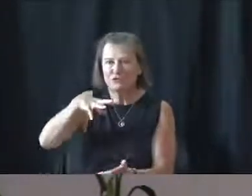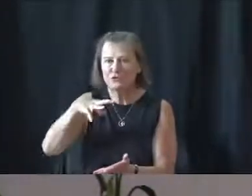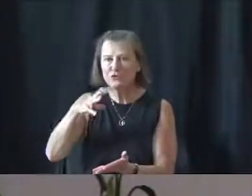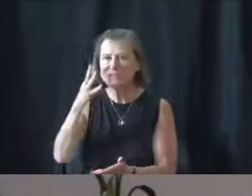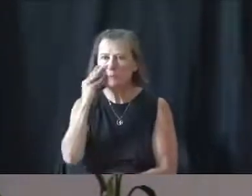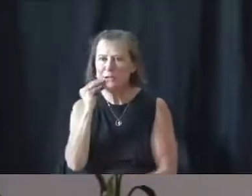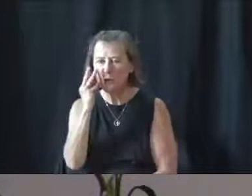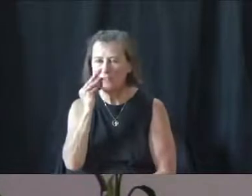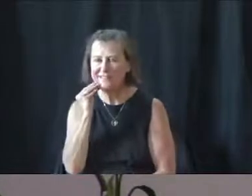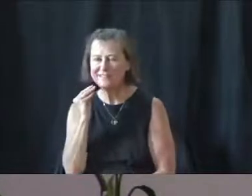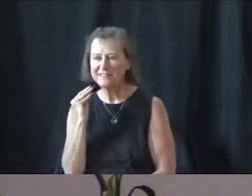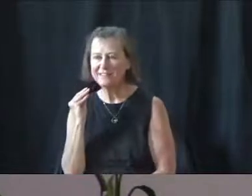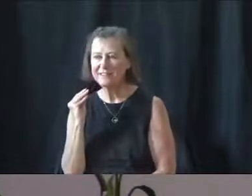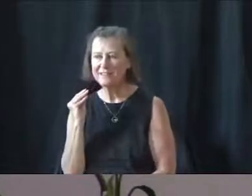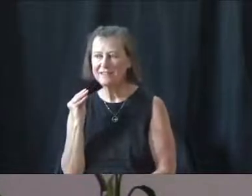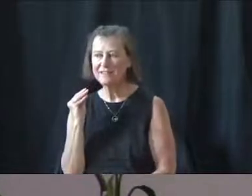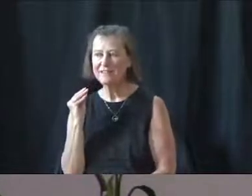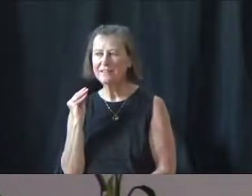experience.